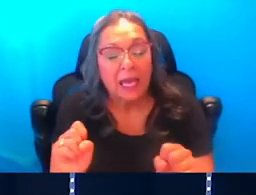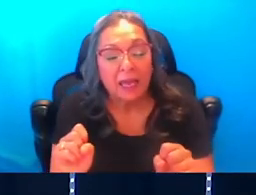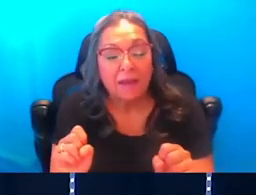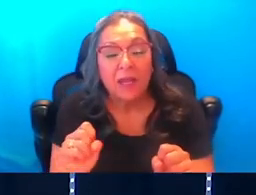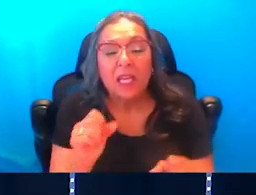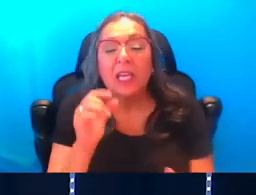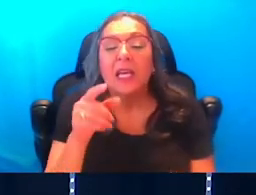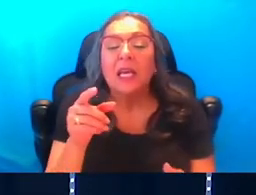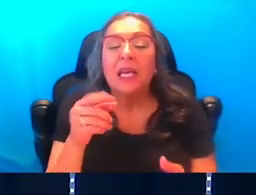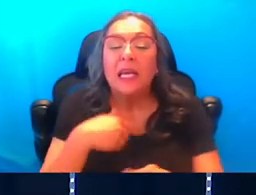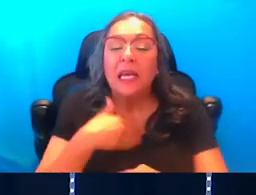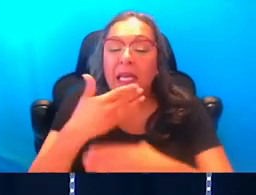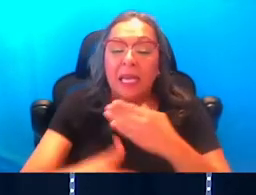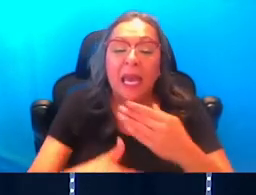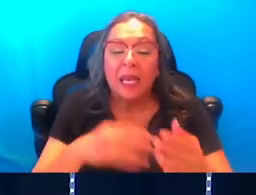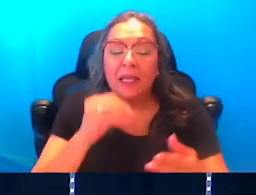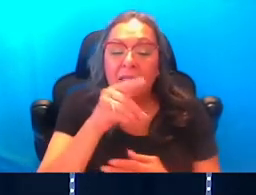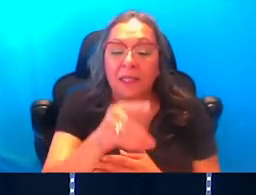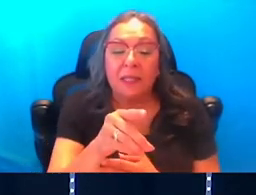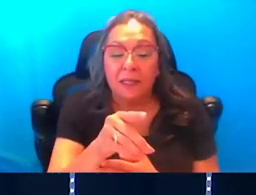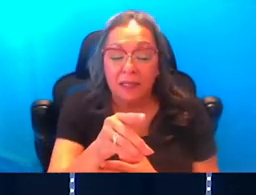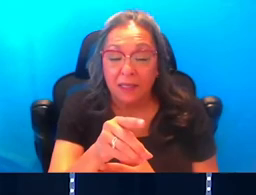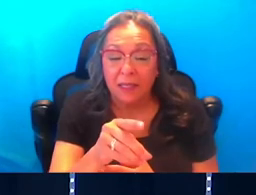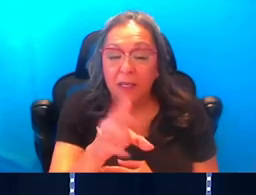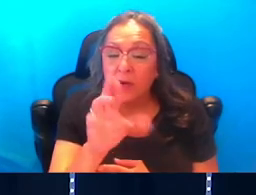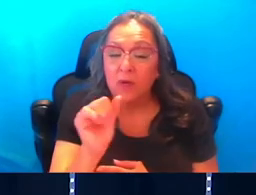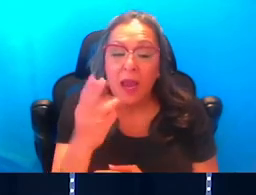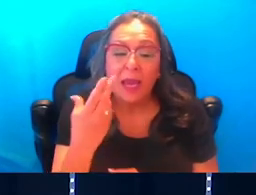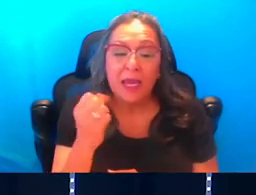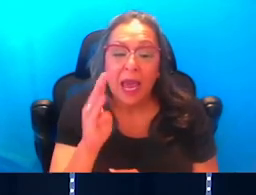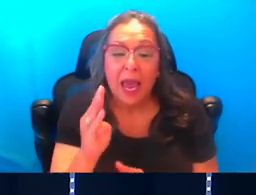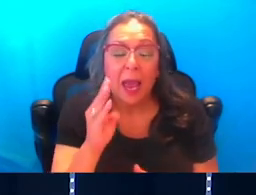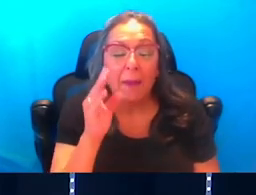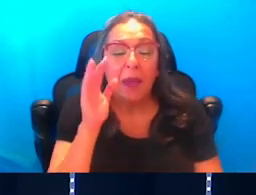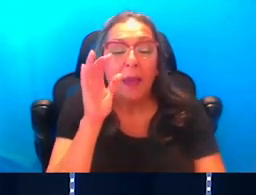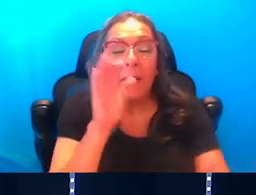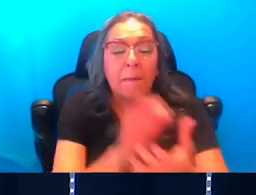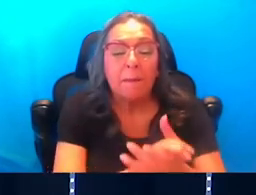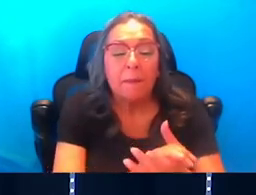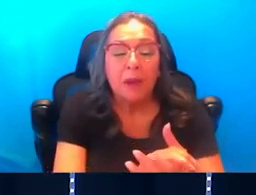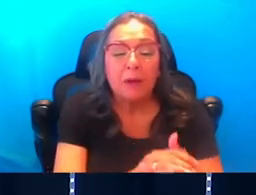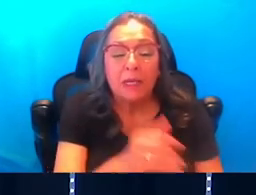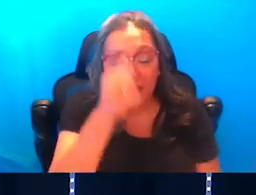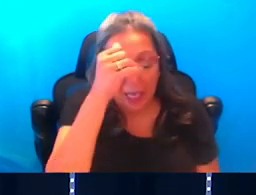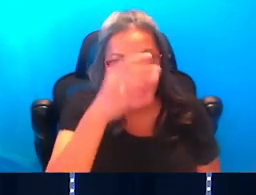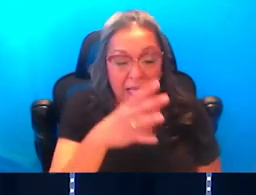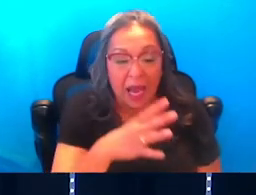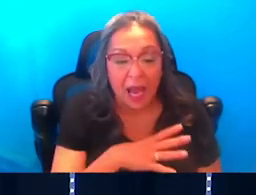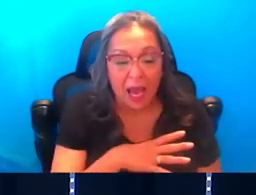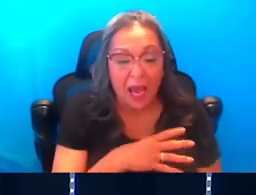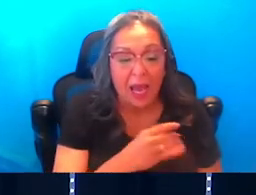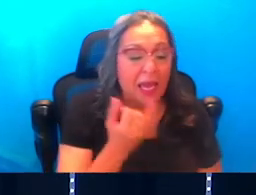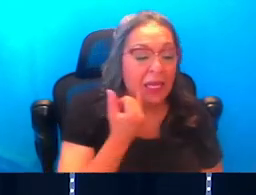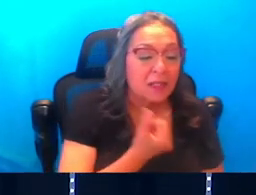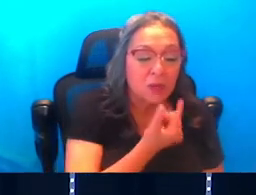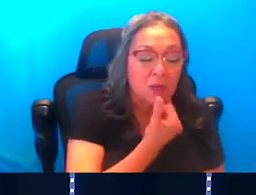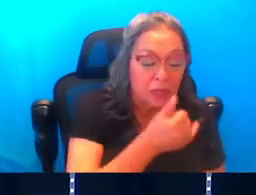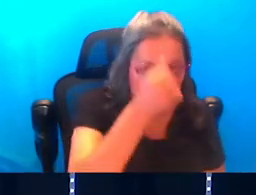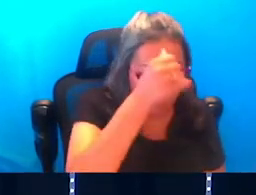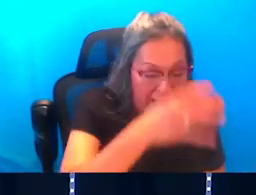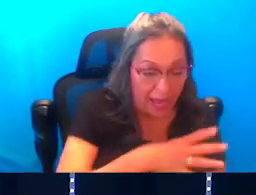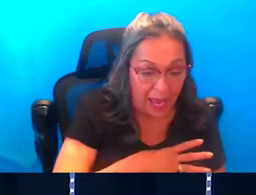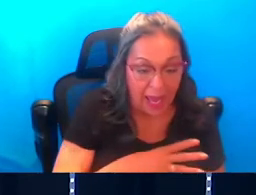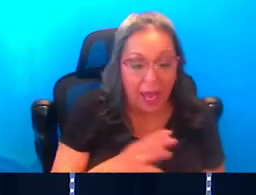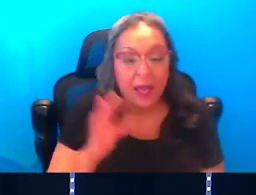He's a guy. Salmon. She marries this guy. So this Israelite guy marries this